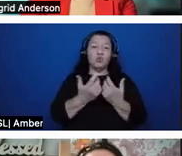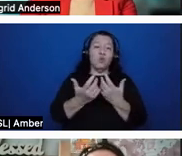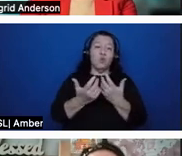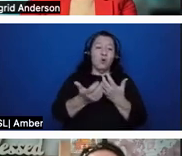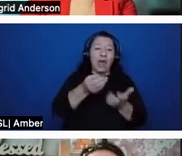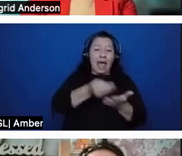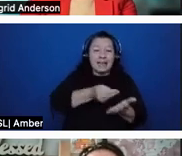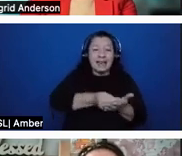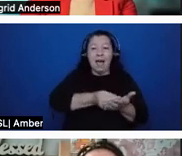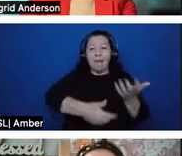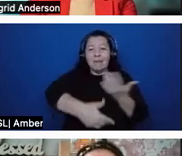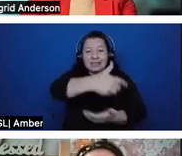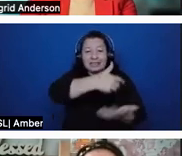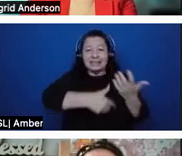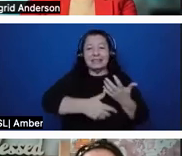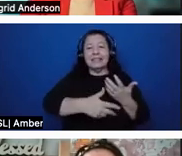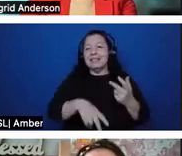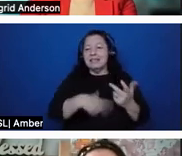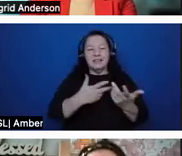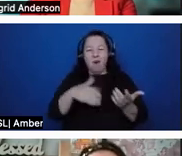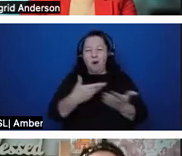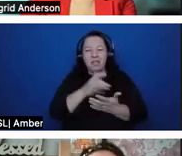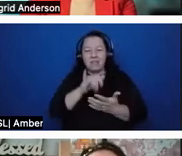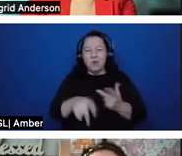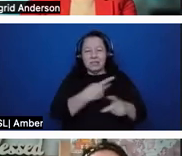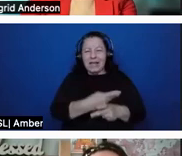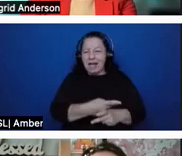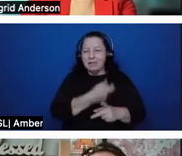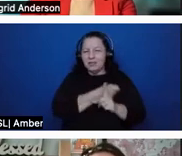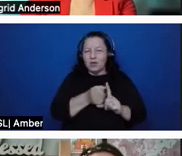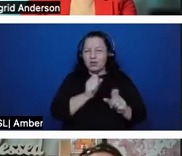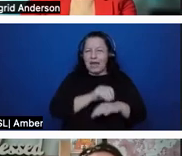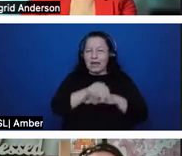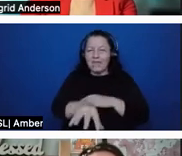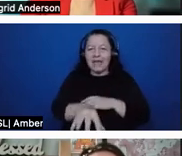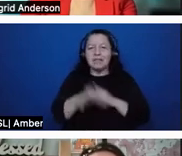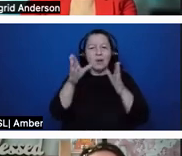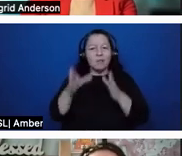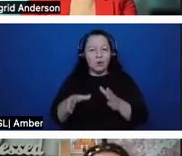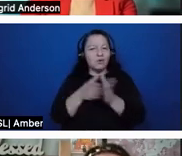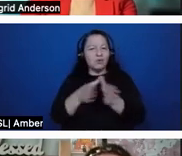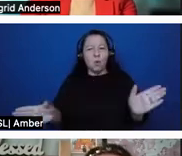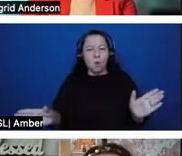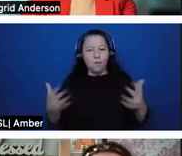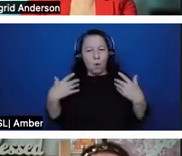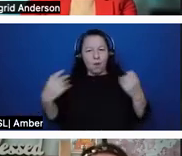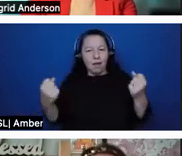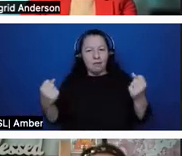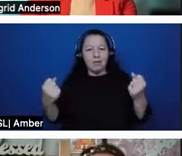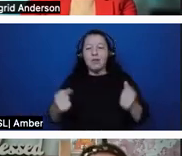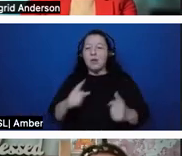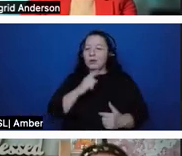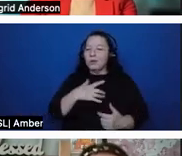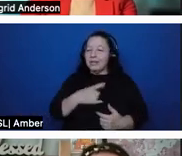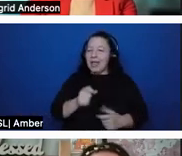economic and types of other things can affect a person's overall well-being. And so I really like working from that reproductive